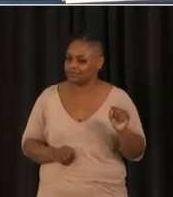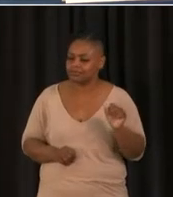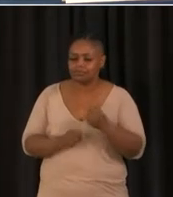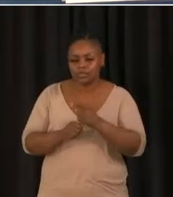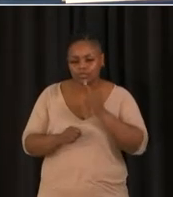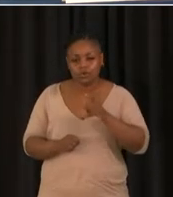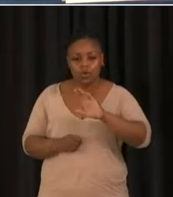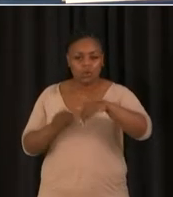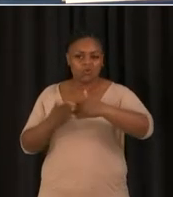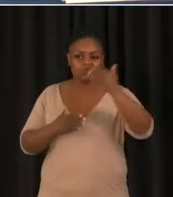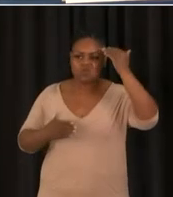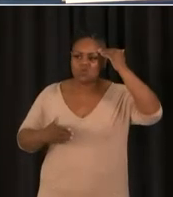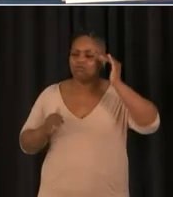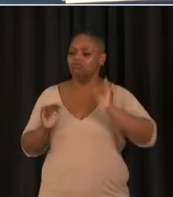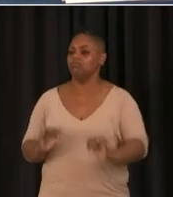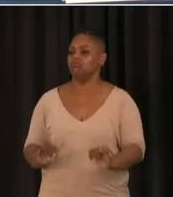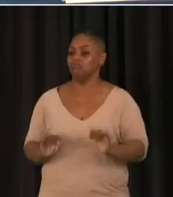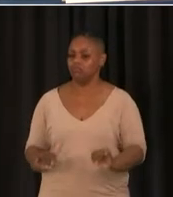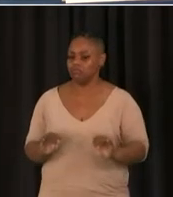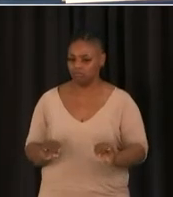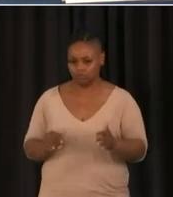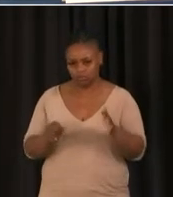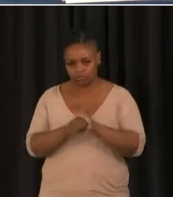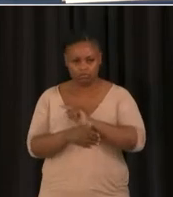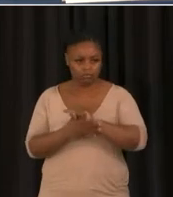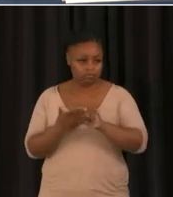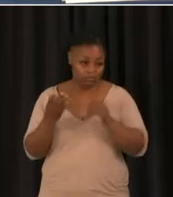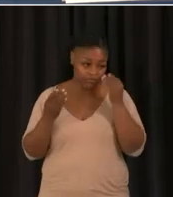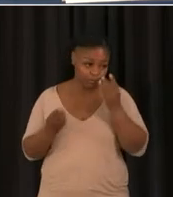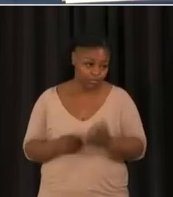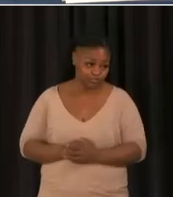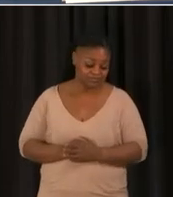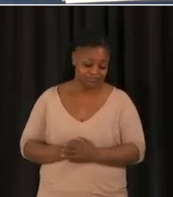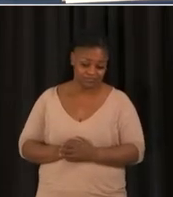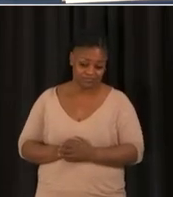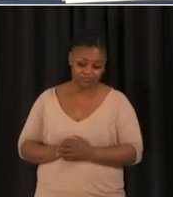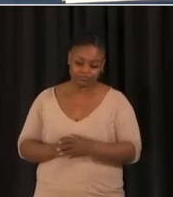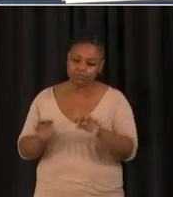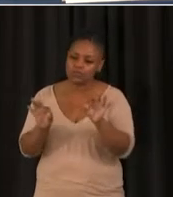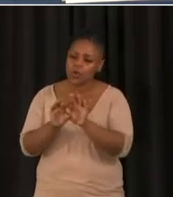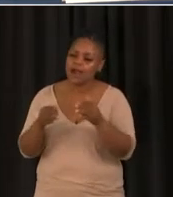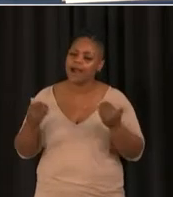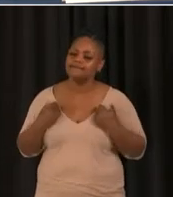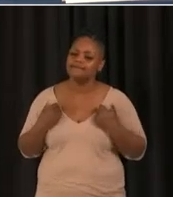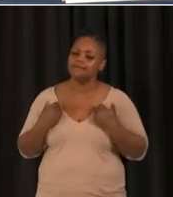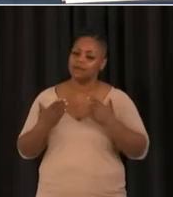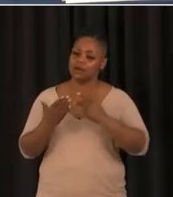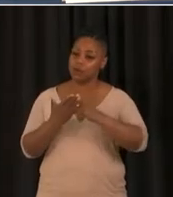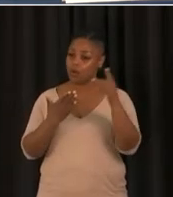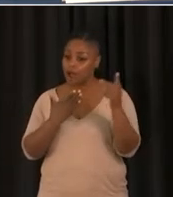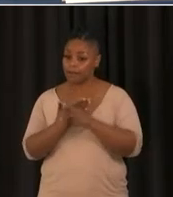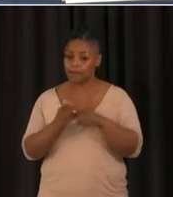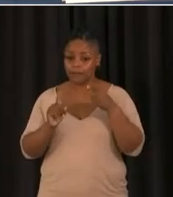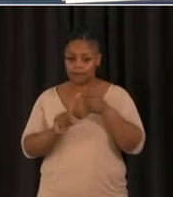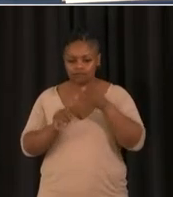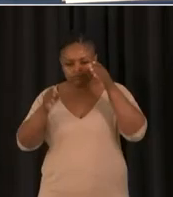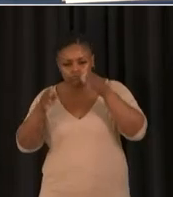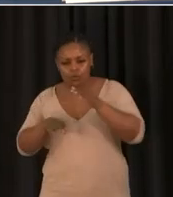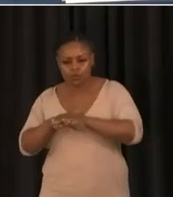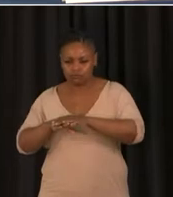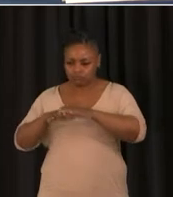provides foreclosure prevention counseling, legal assistance for homeowners facing foreclosure, and also a hotline